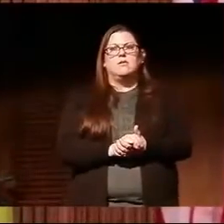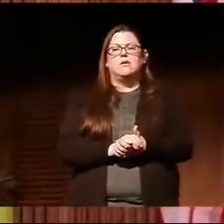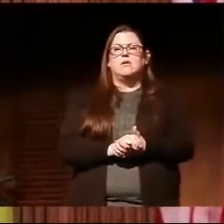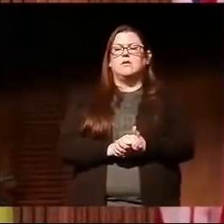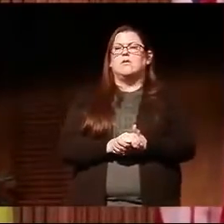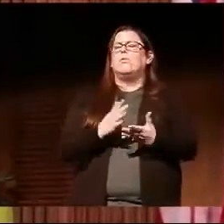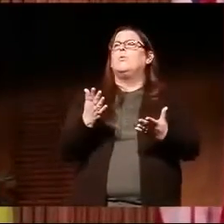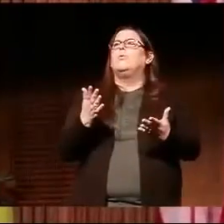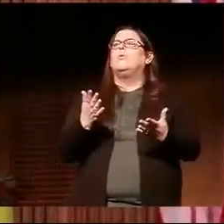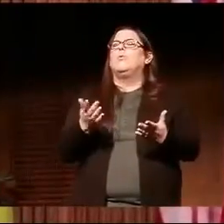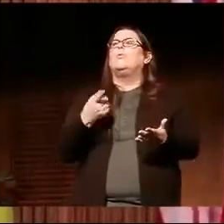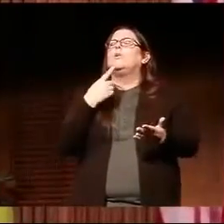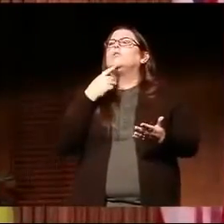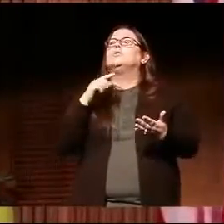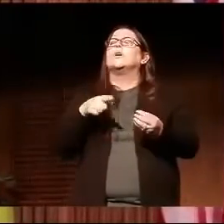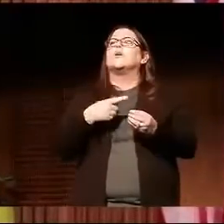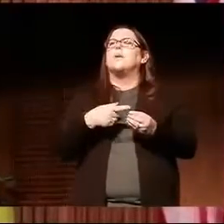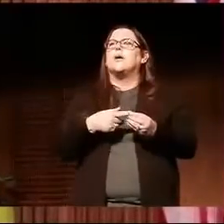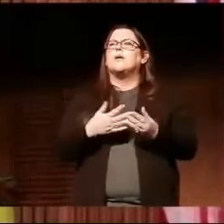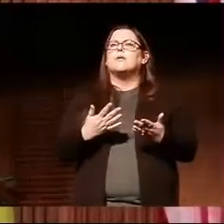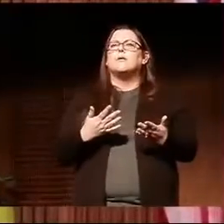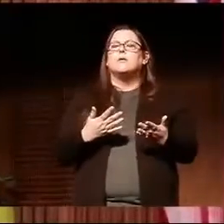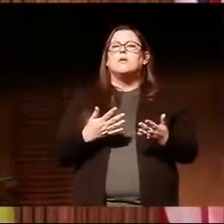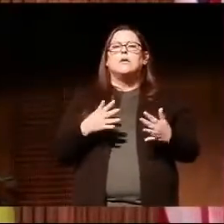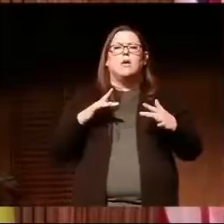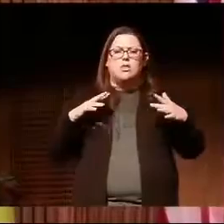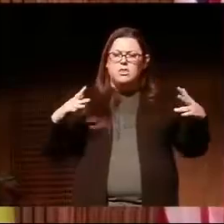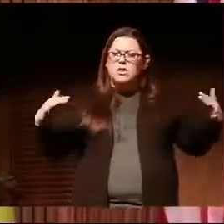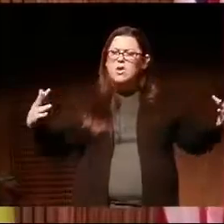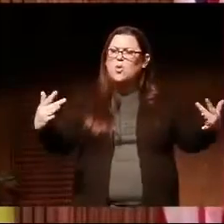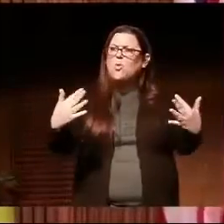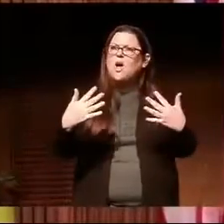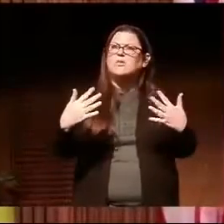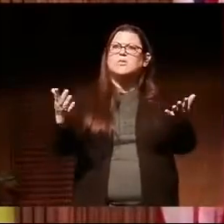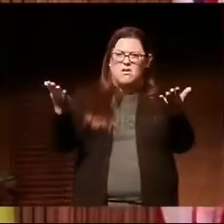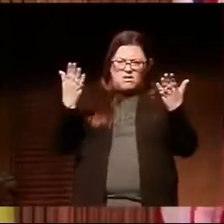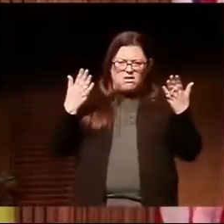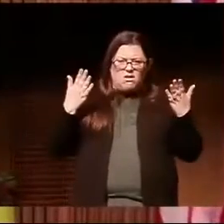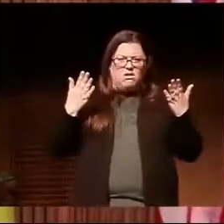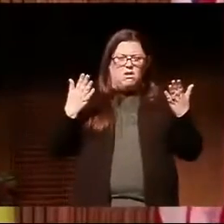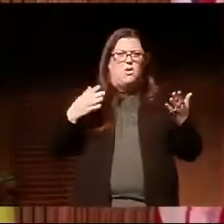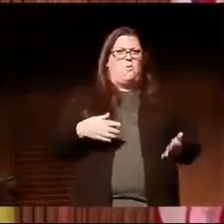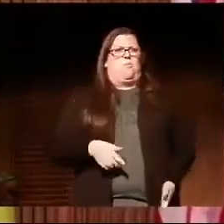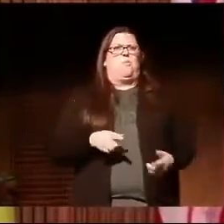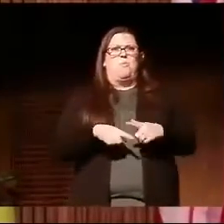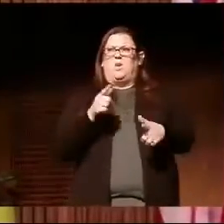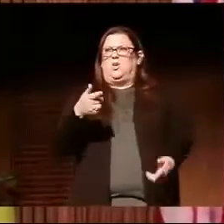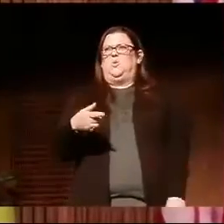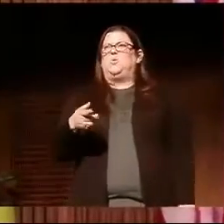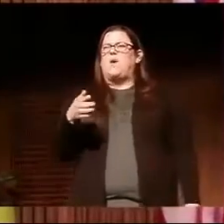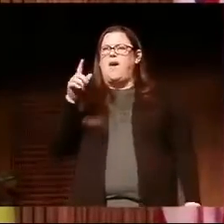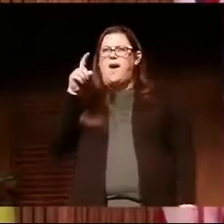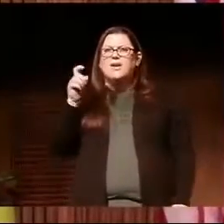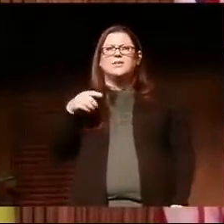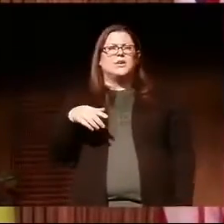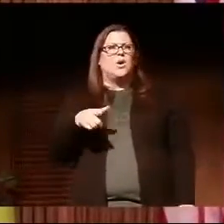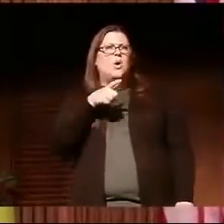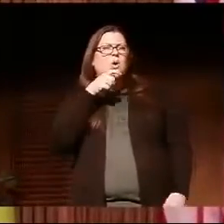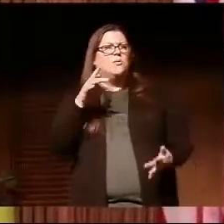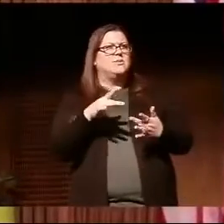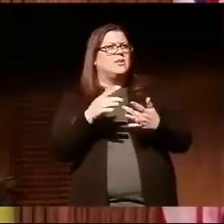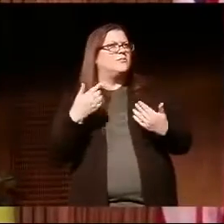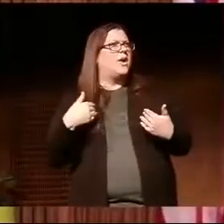What are you talking? The crowds are pressing in around you, and yet you say, who touched me? Come on,